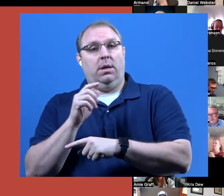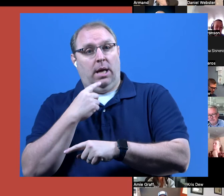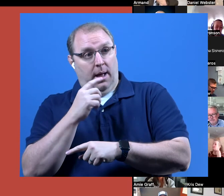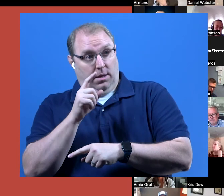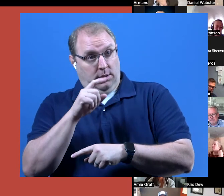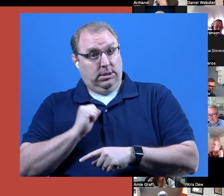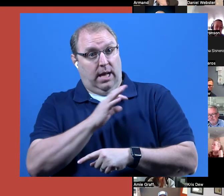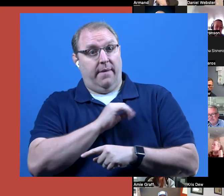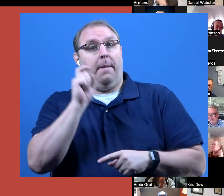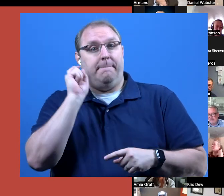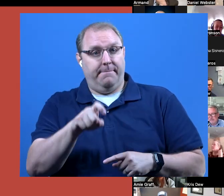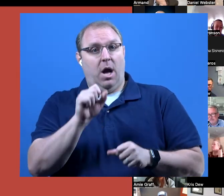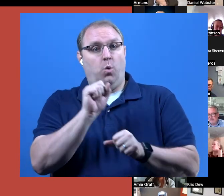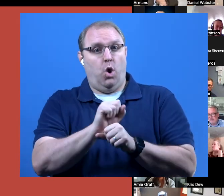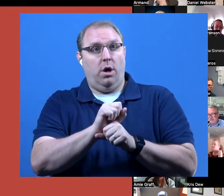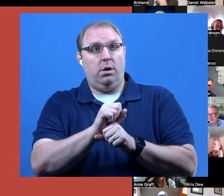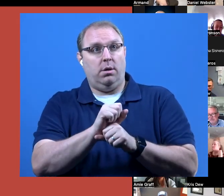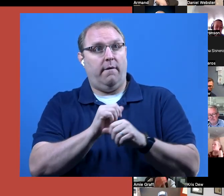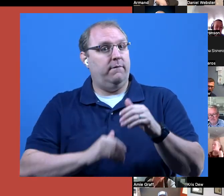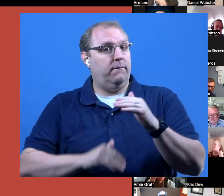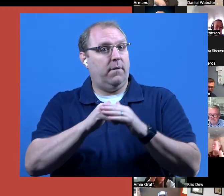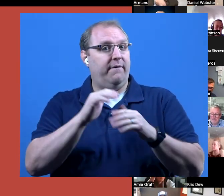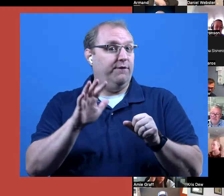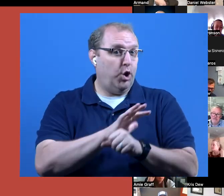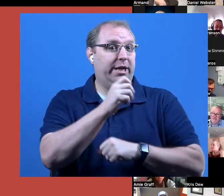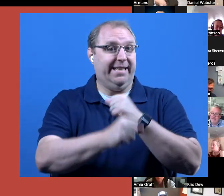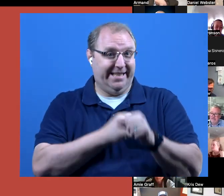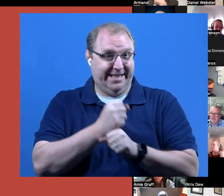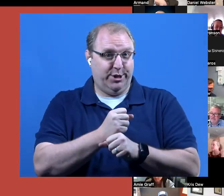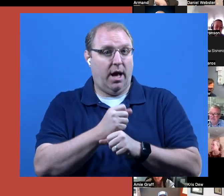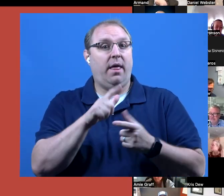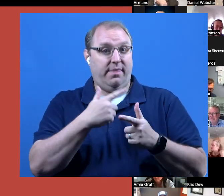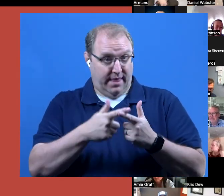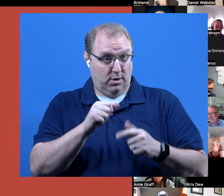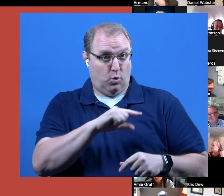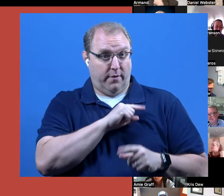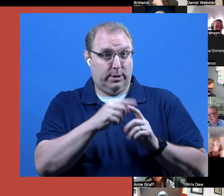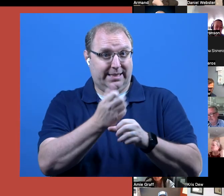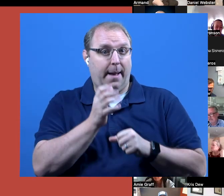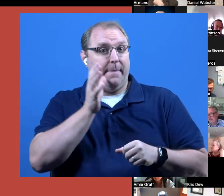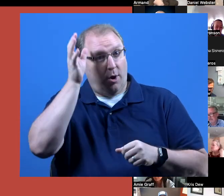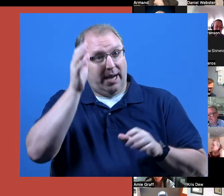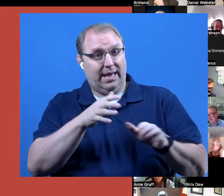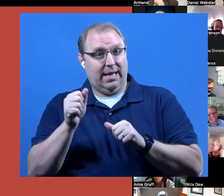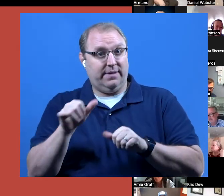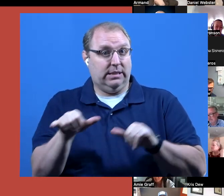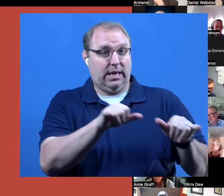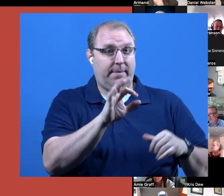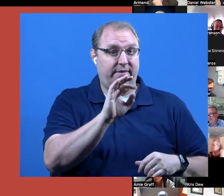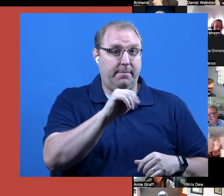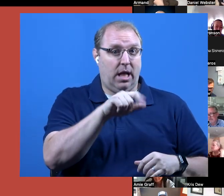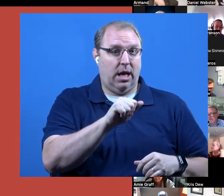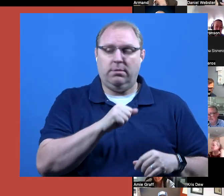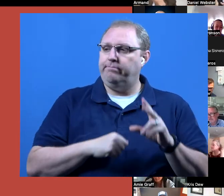is theoretically Right. eligible to receive the parental leave Upon date of from hire. day one. Yep. Postpartum and parental. I mean, they're Correct. used